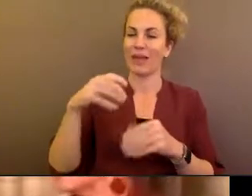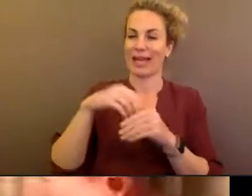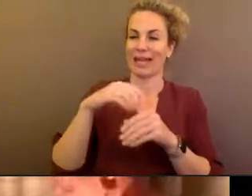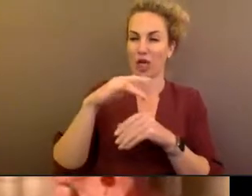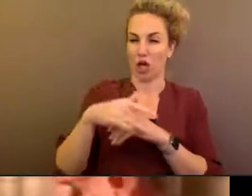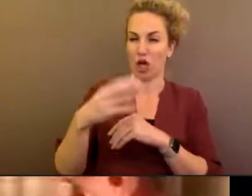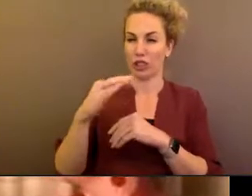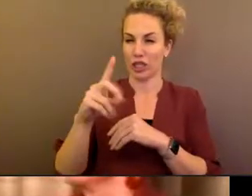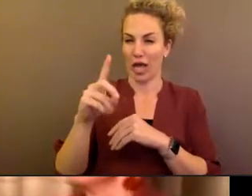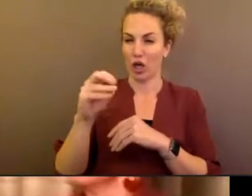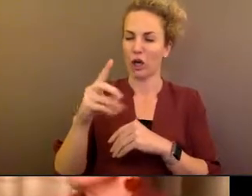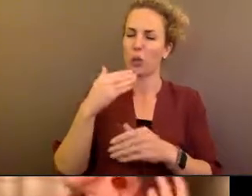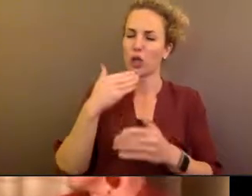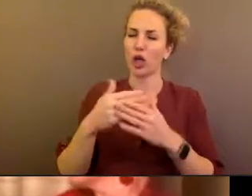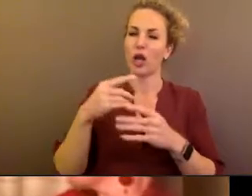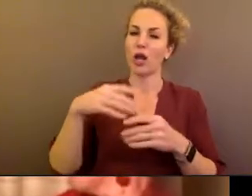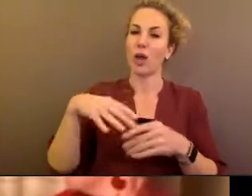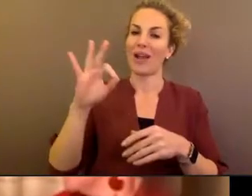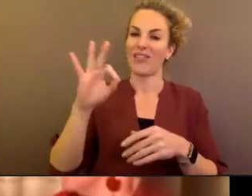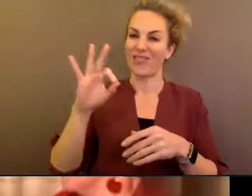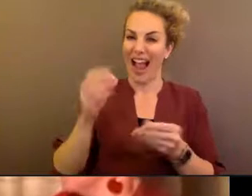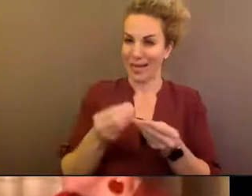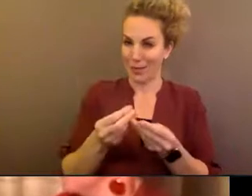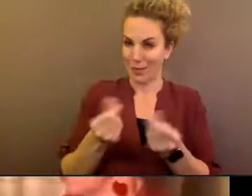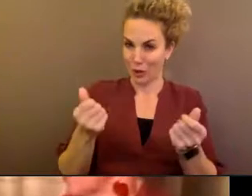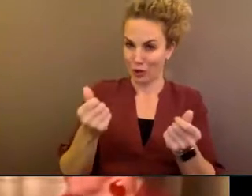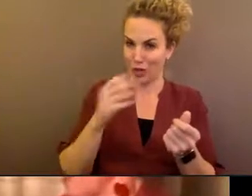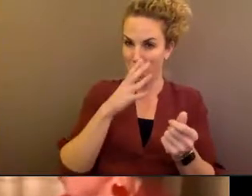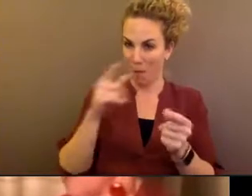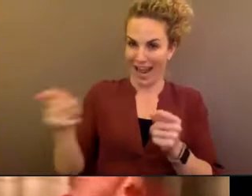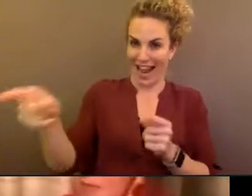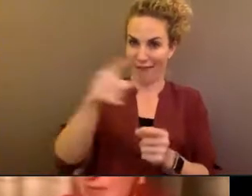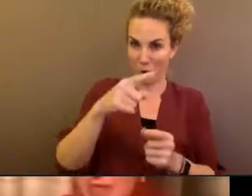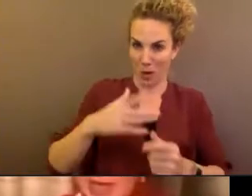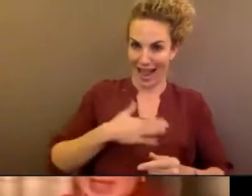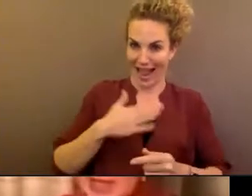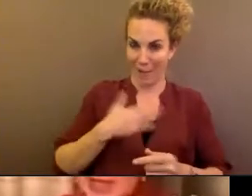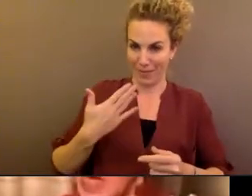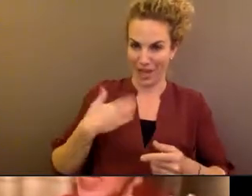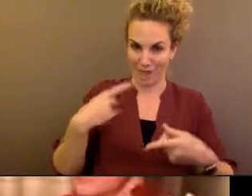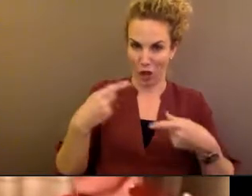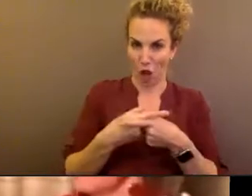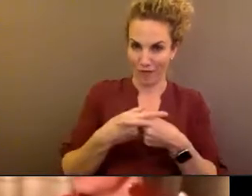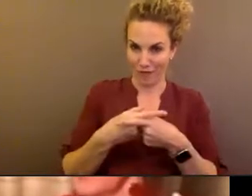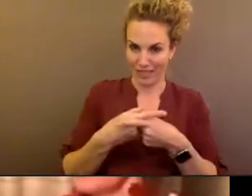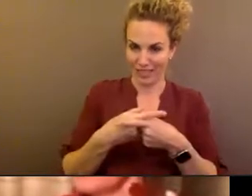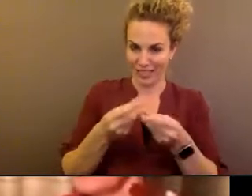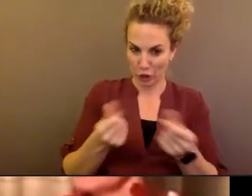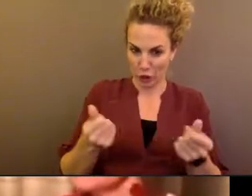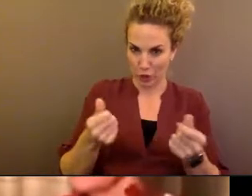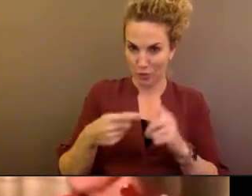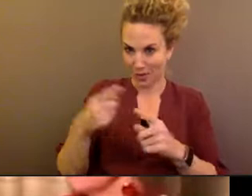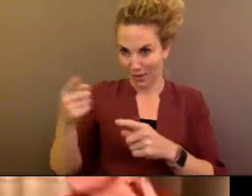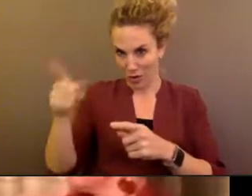childhood. Can we find a solution that will make everybody happy? Mm-hmm. So we'll talk about that when we talk about cases. And we